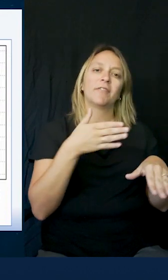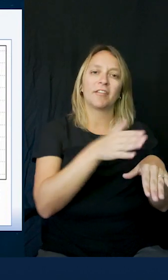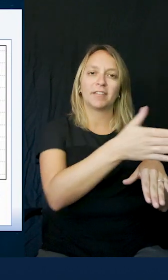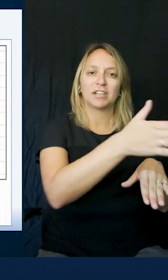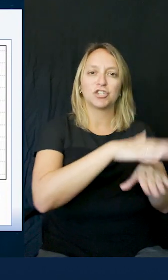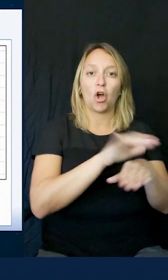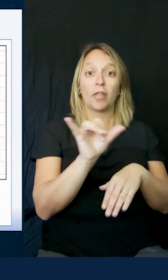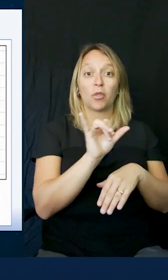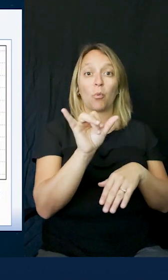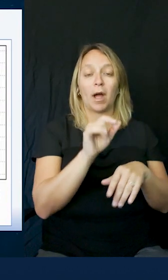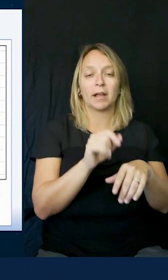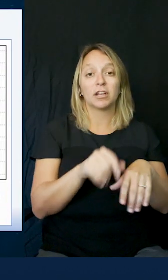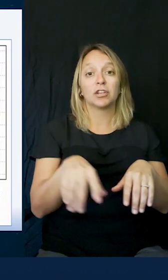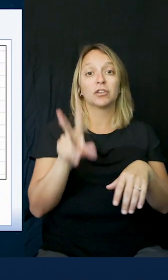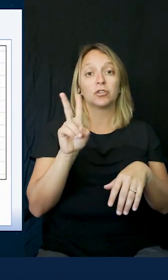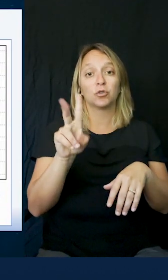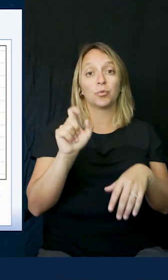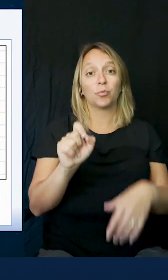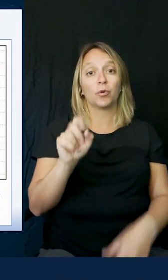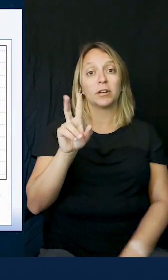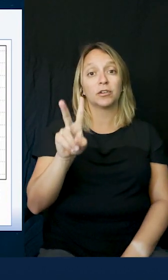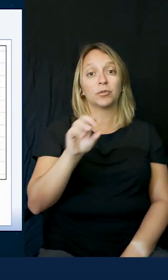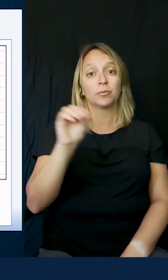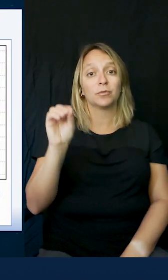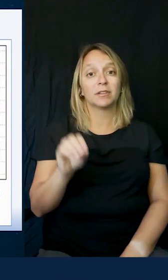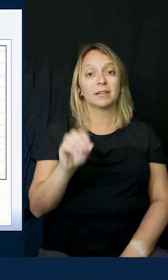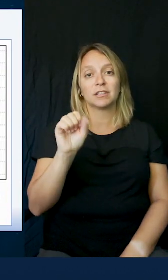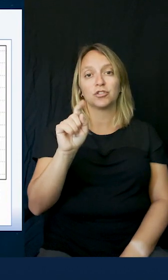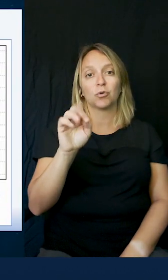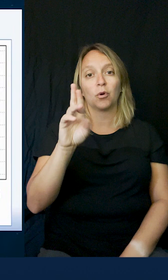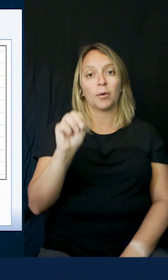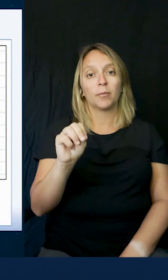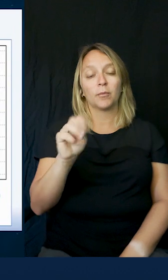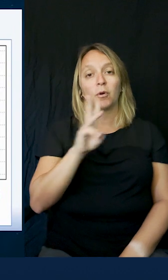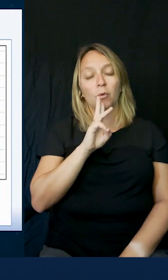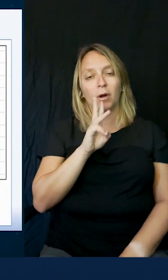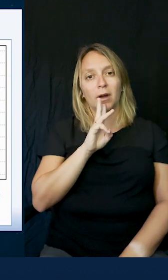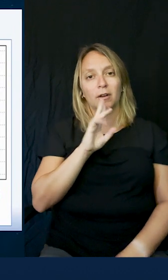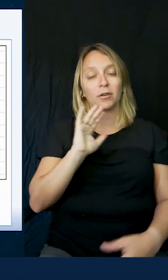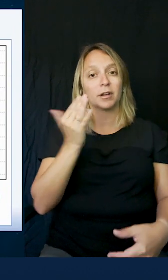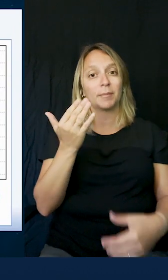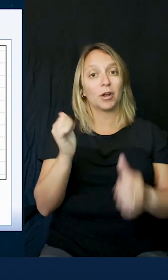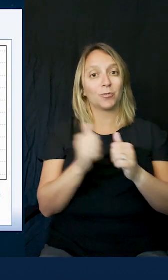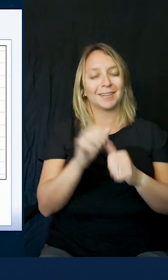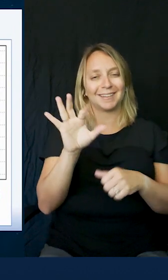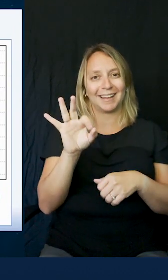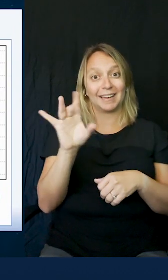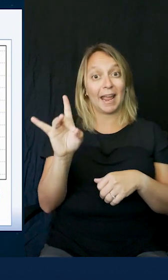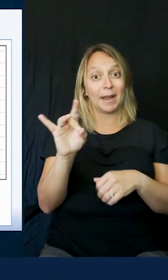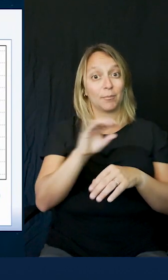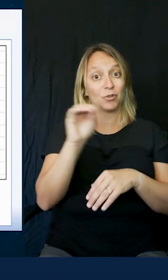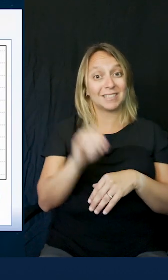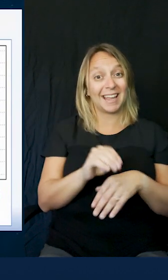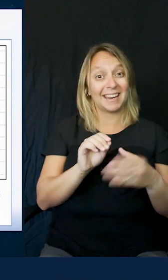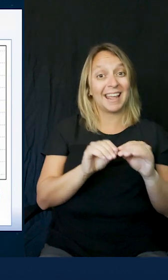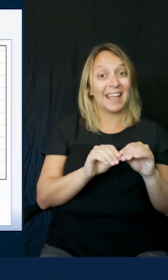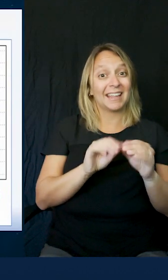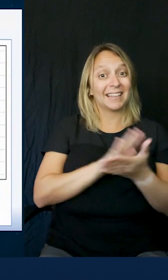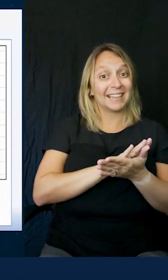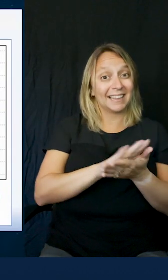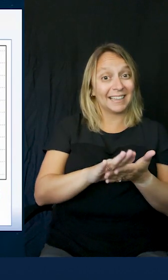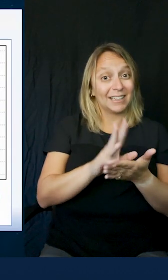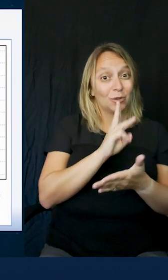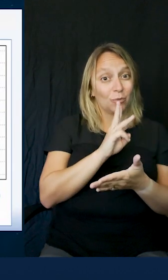2.2% stormwater compared to almost 98% clean water was